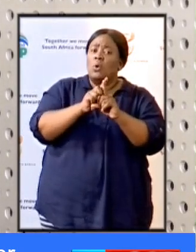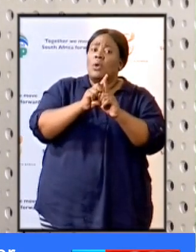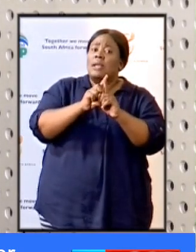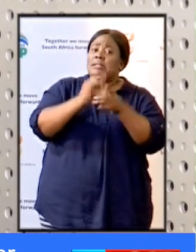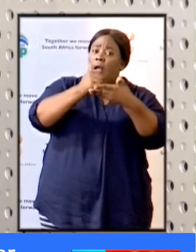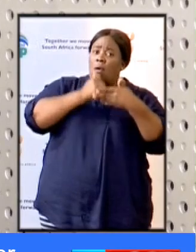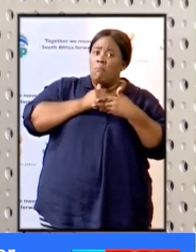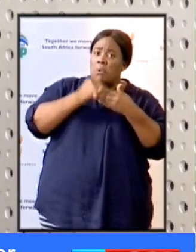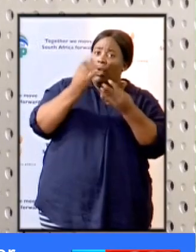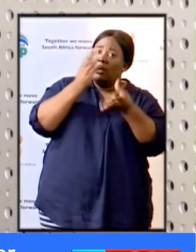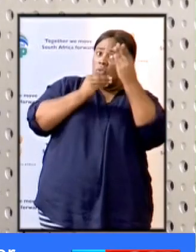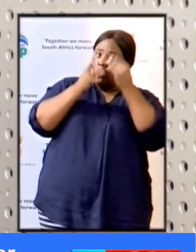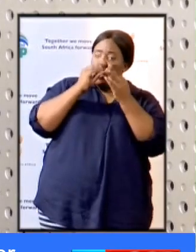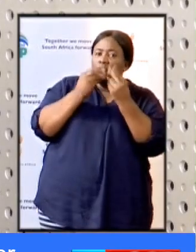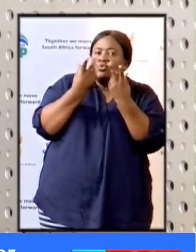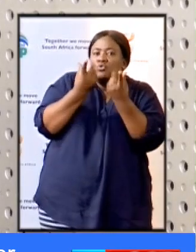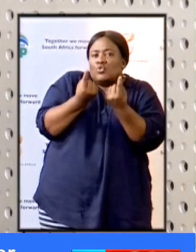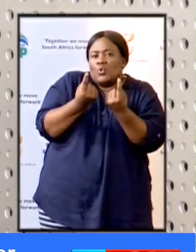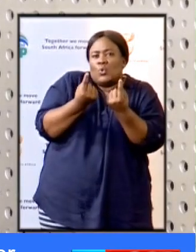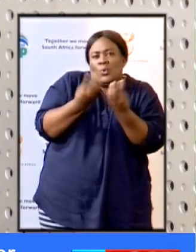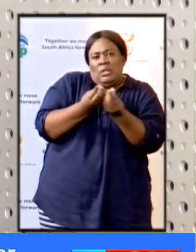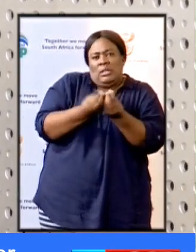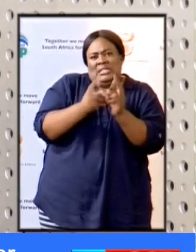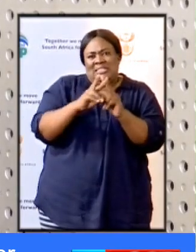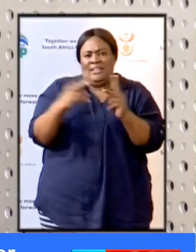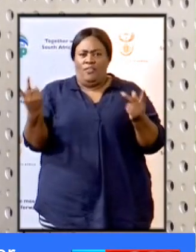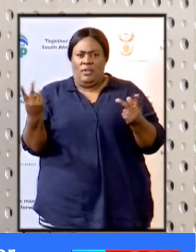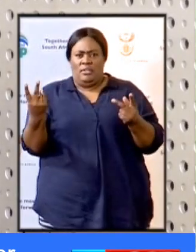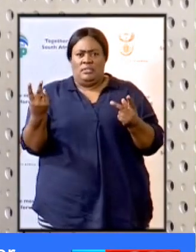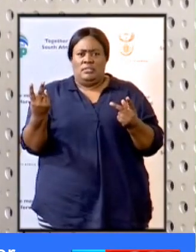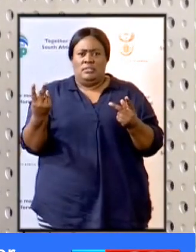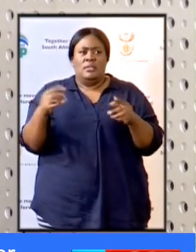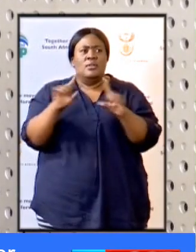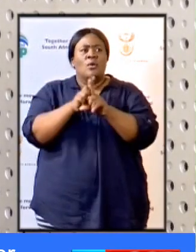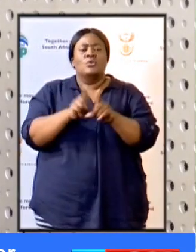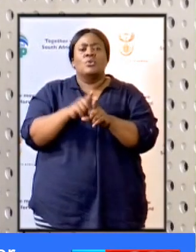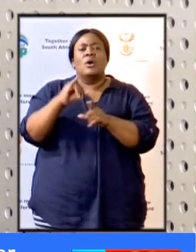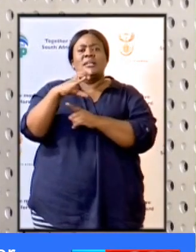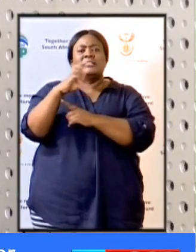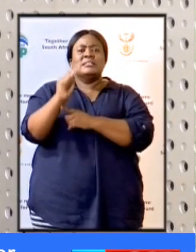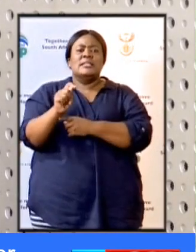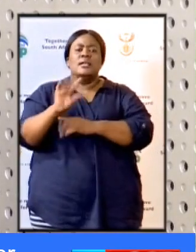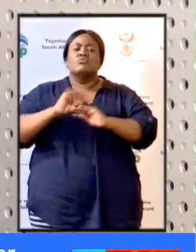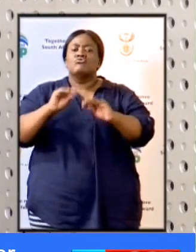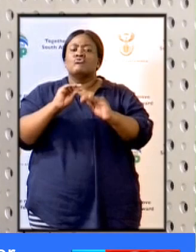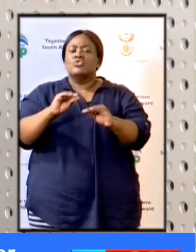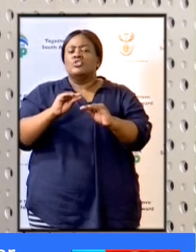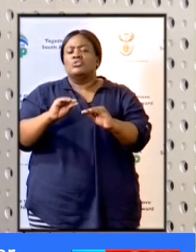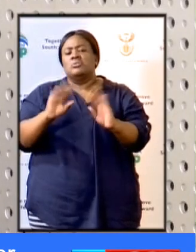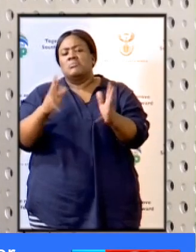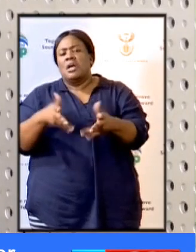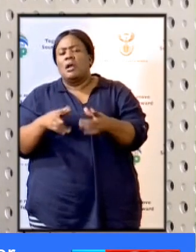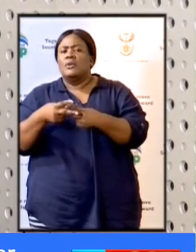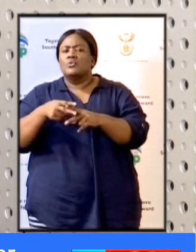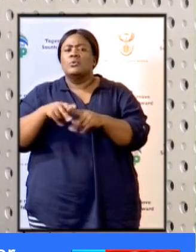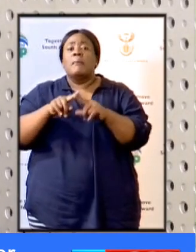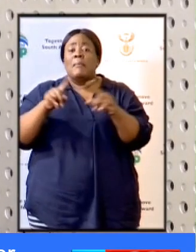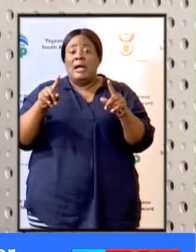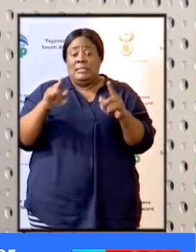using ICTs to support classrooms, not ICTs to be teaching tools. But it's quite